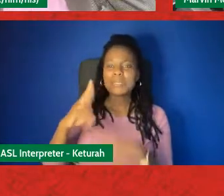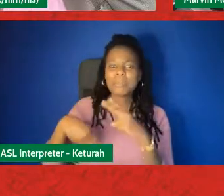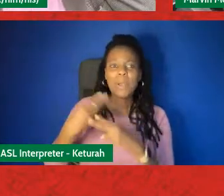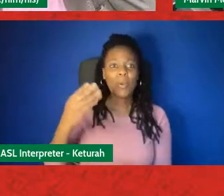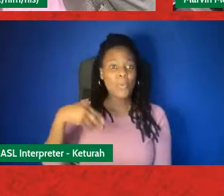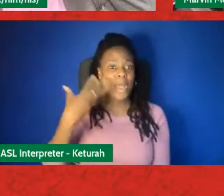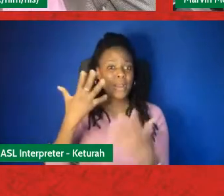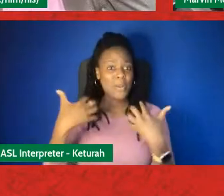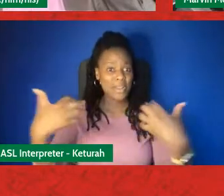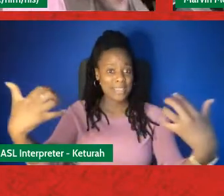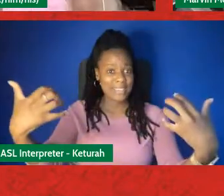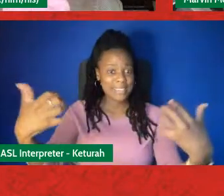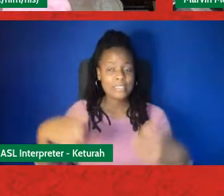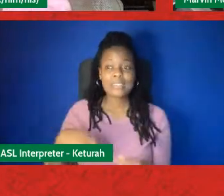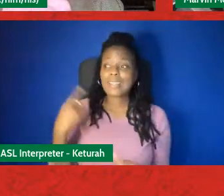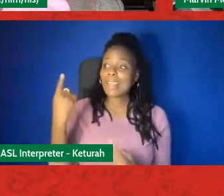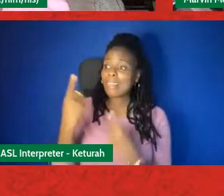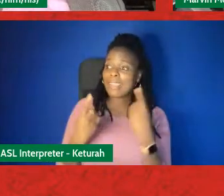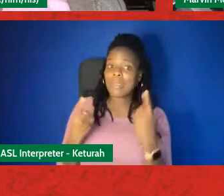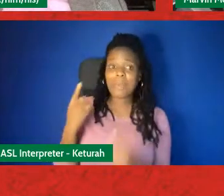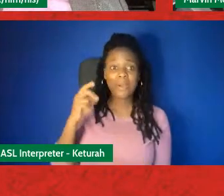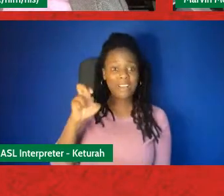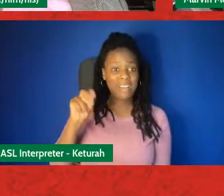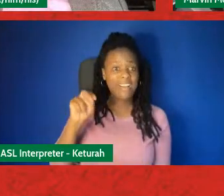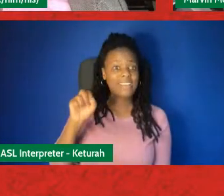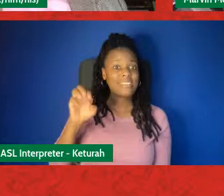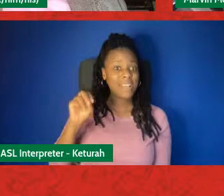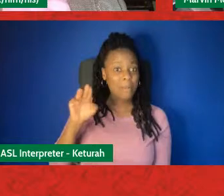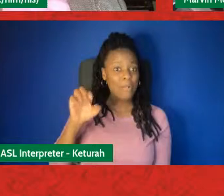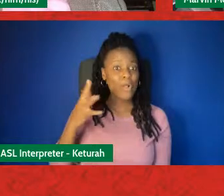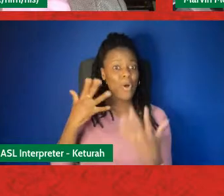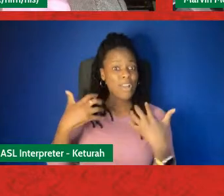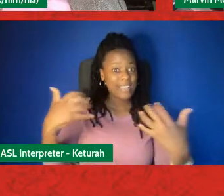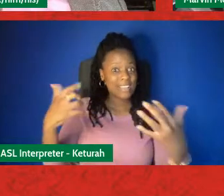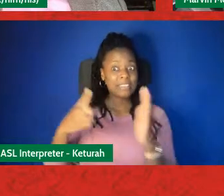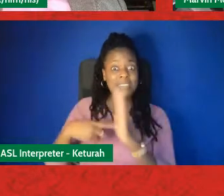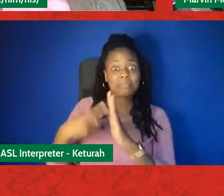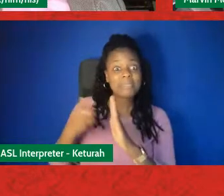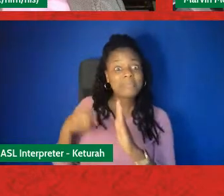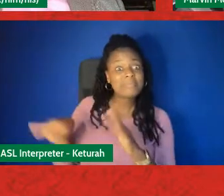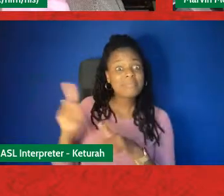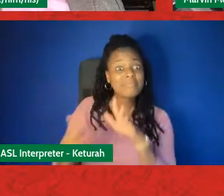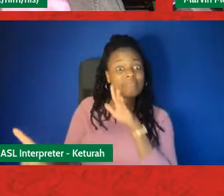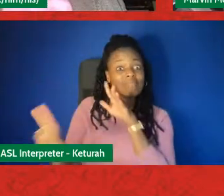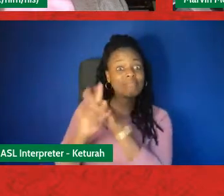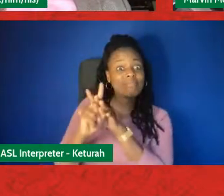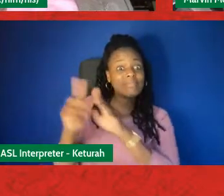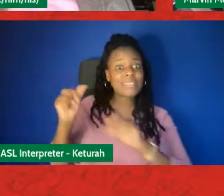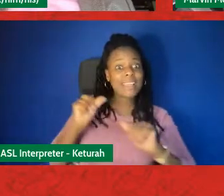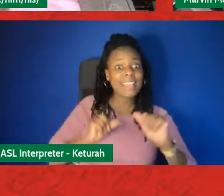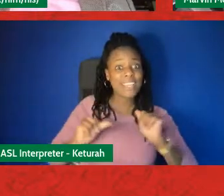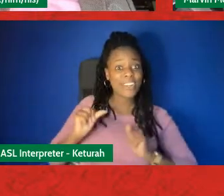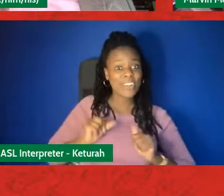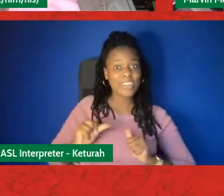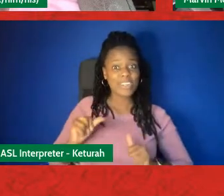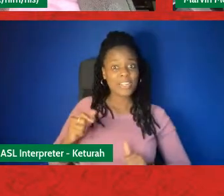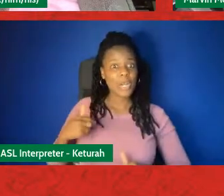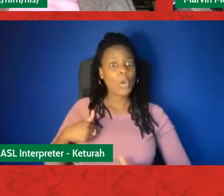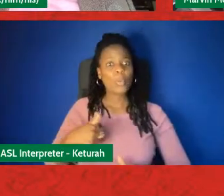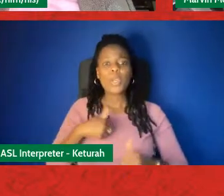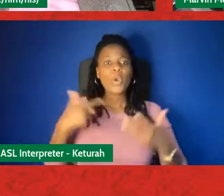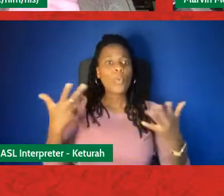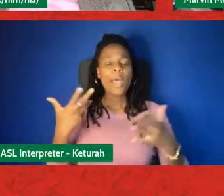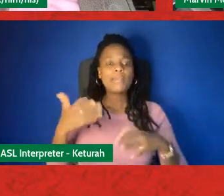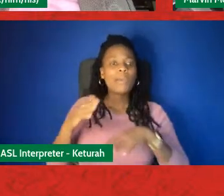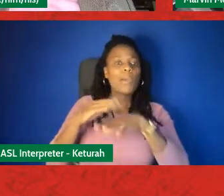and I think about ensemble audiences, and sometimes when they come to the theater, and we're people that are call and